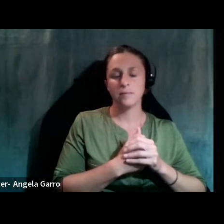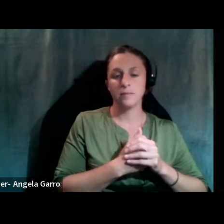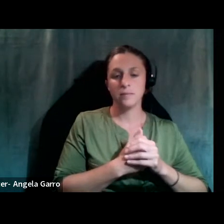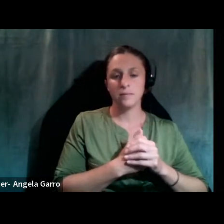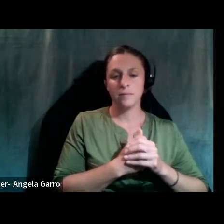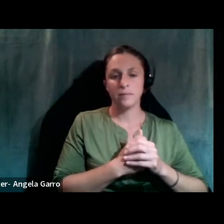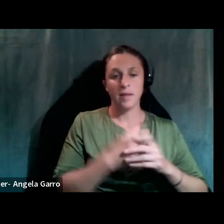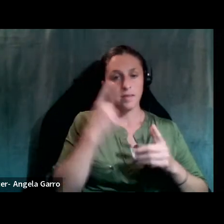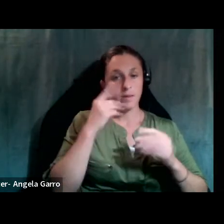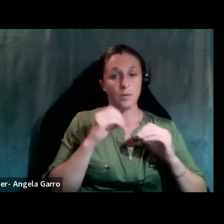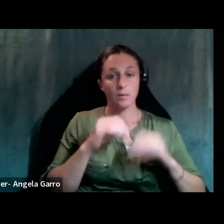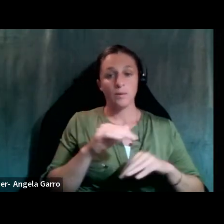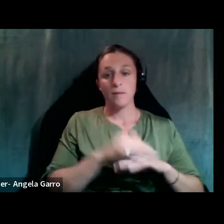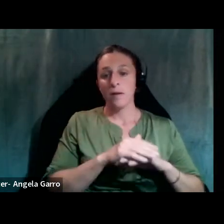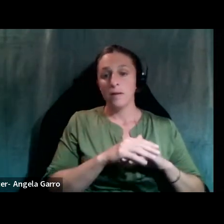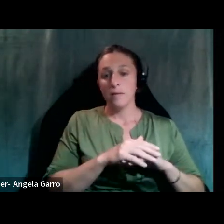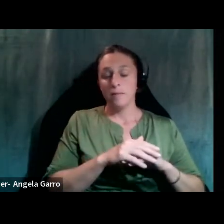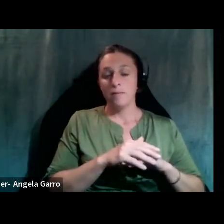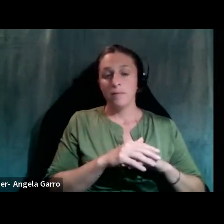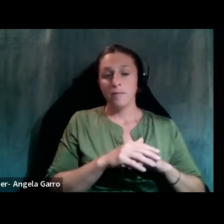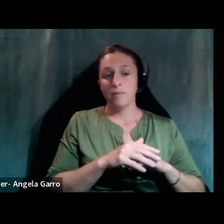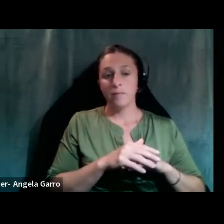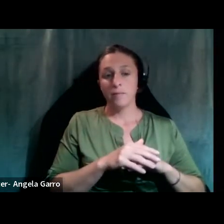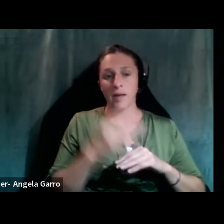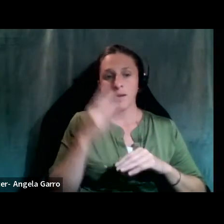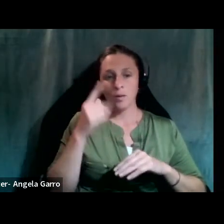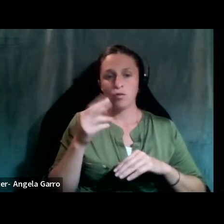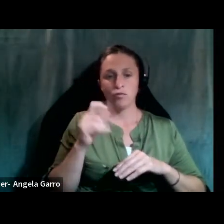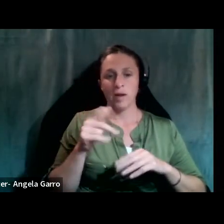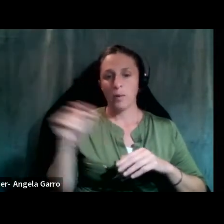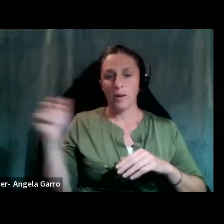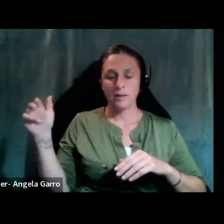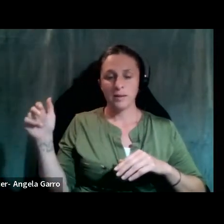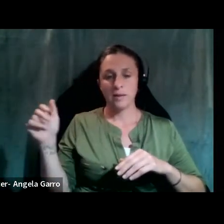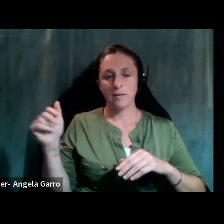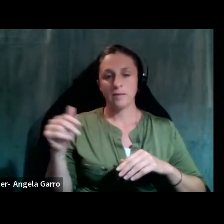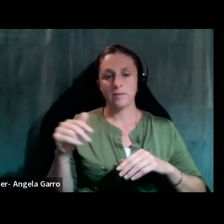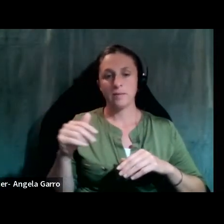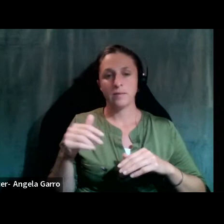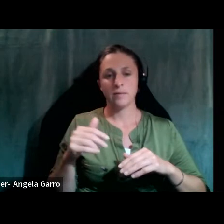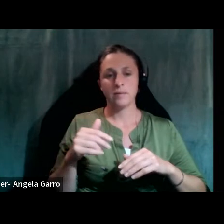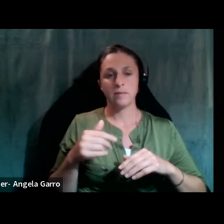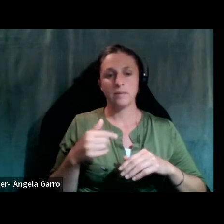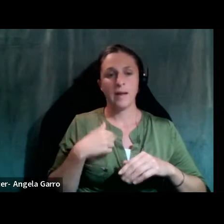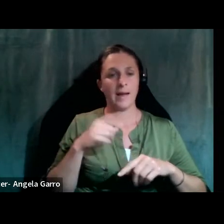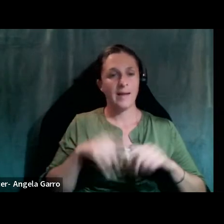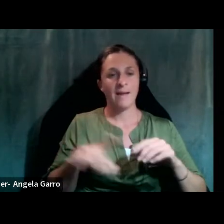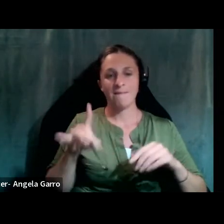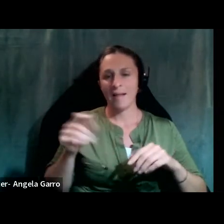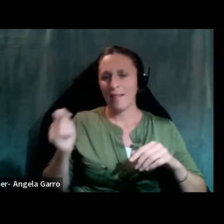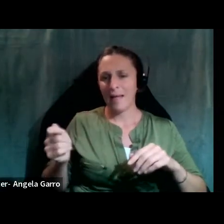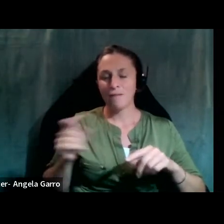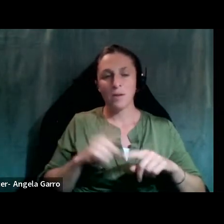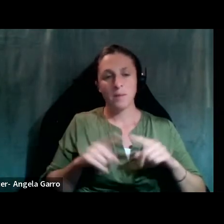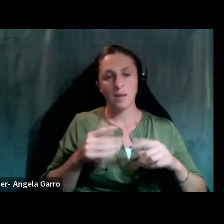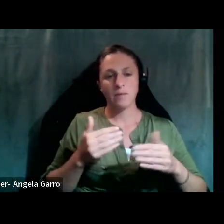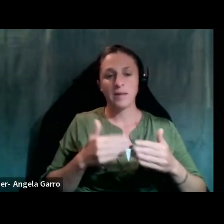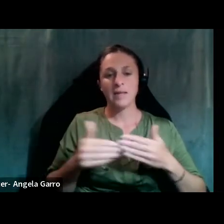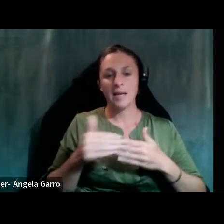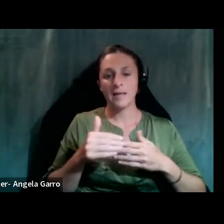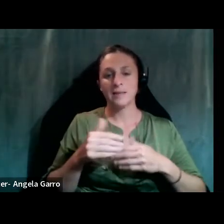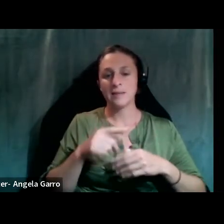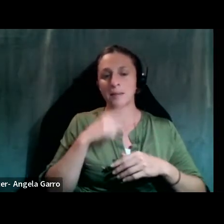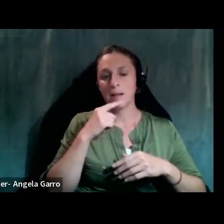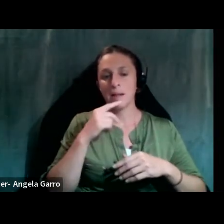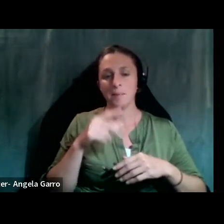I think we can move on. I know Great. Greg walked down. but- Yes, that's okay. I just can't slam the gavel, but we'll That's have to okay. do, yeah. the next is a public